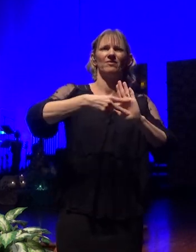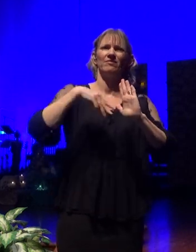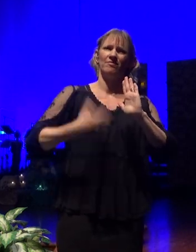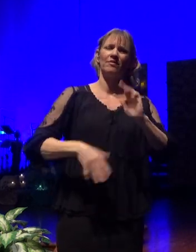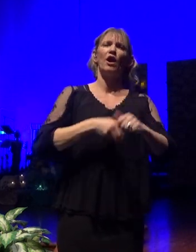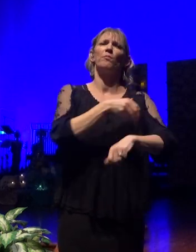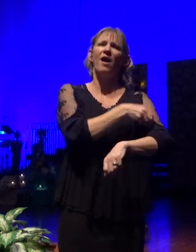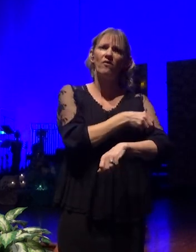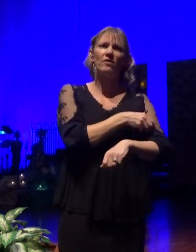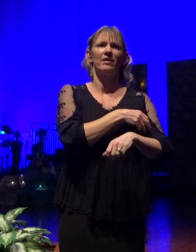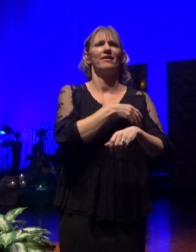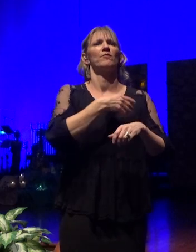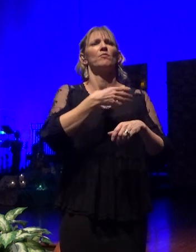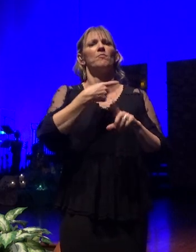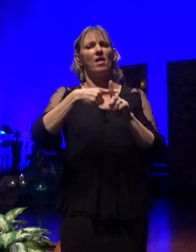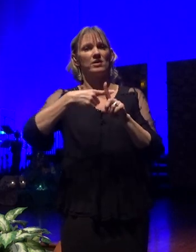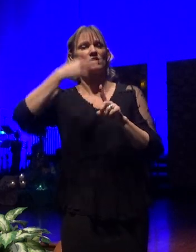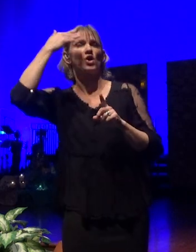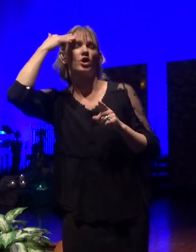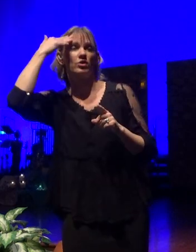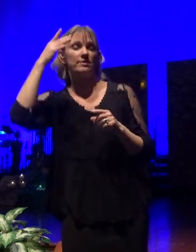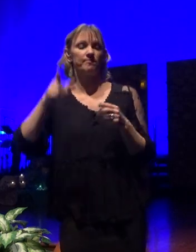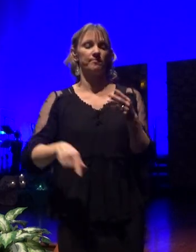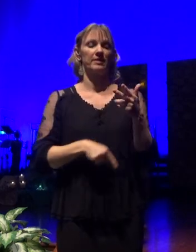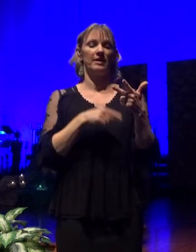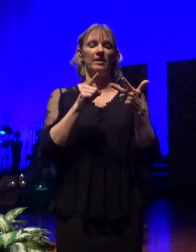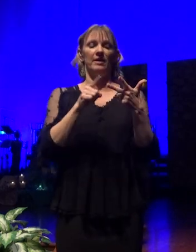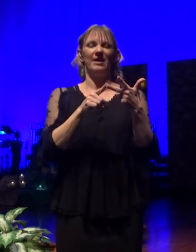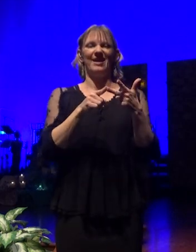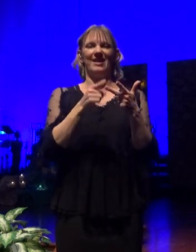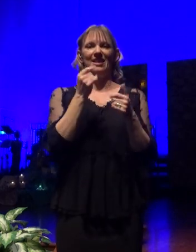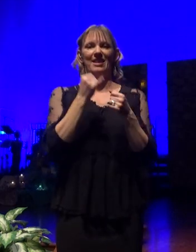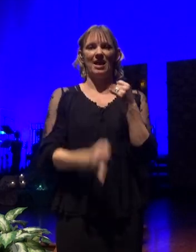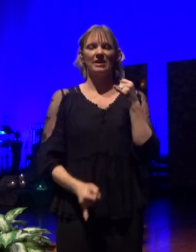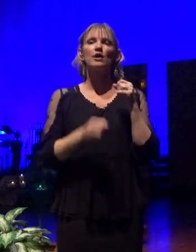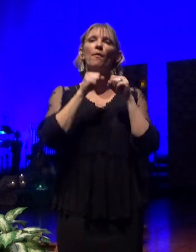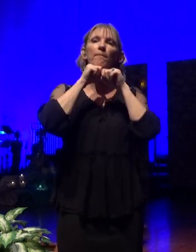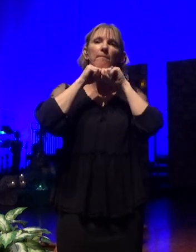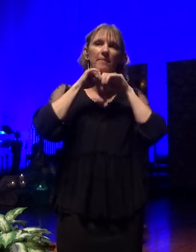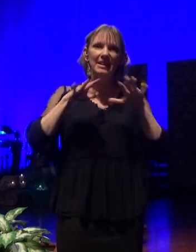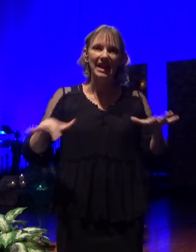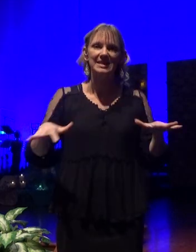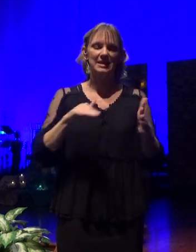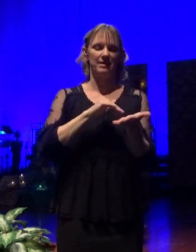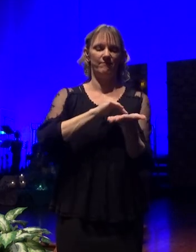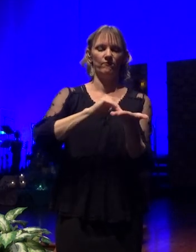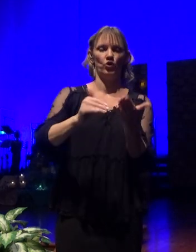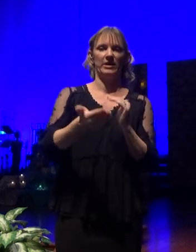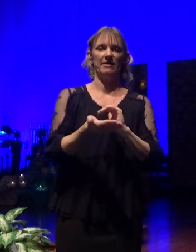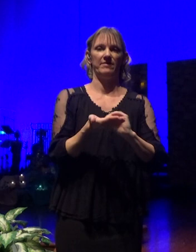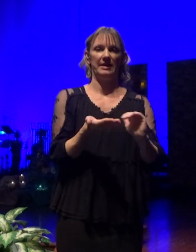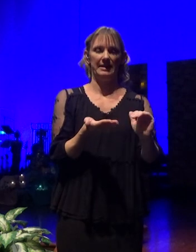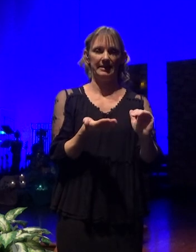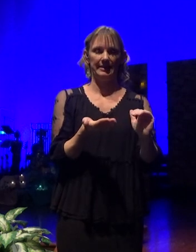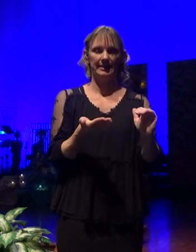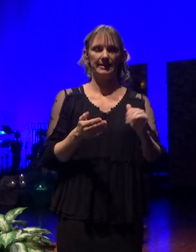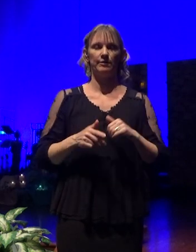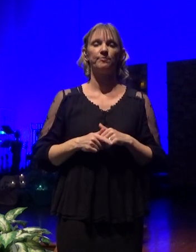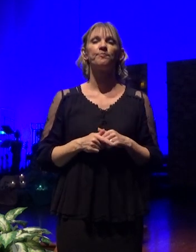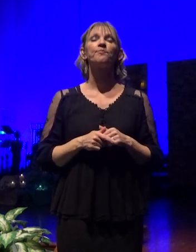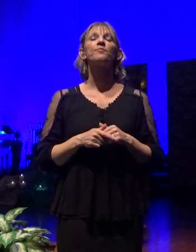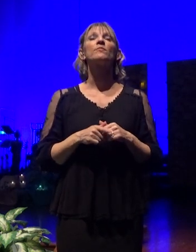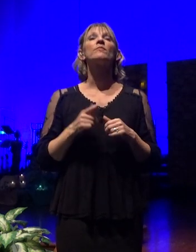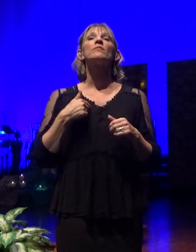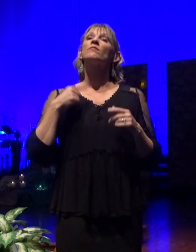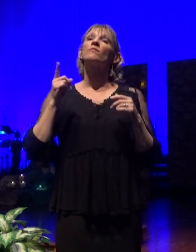and consciously. And the last one is blessed forgivingness. So when I first